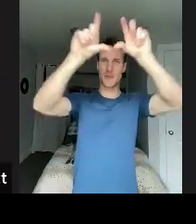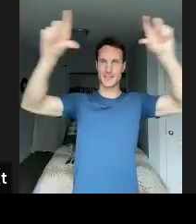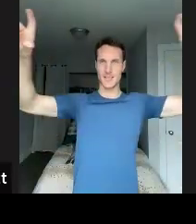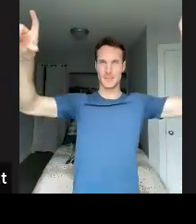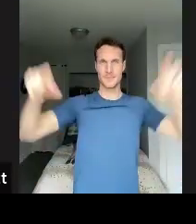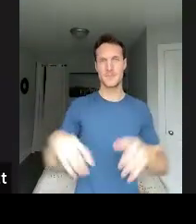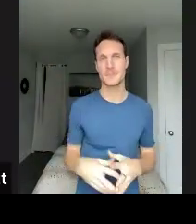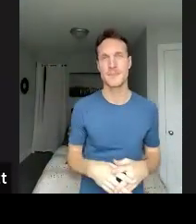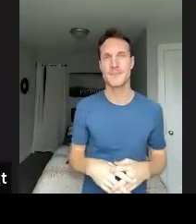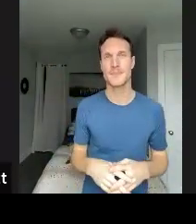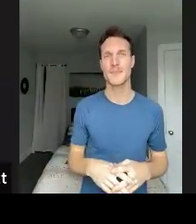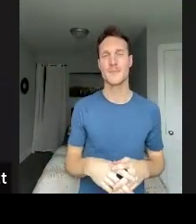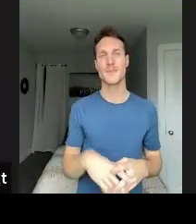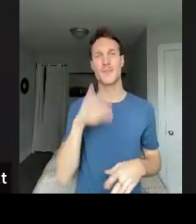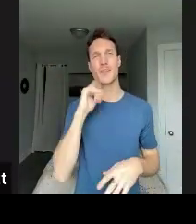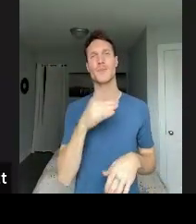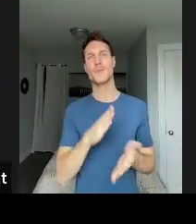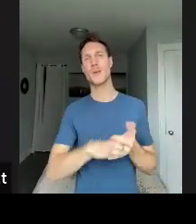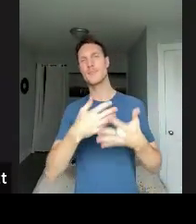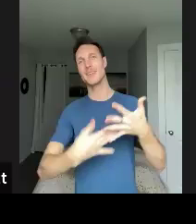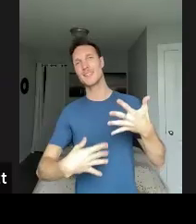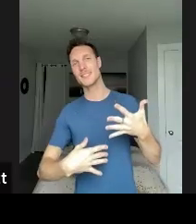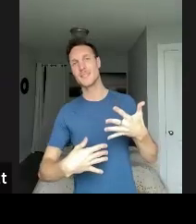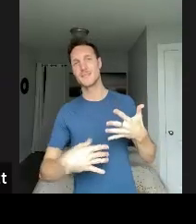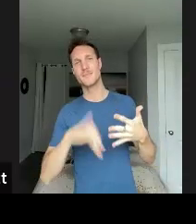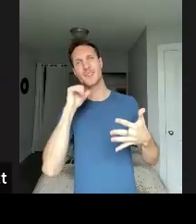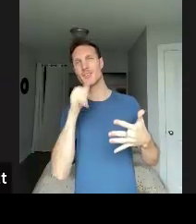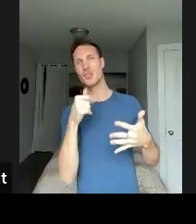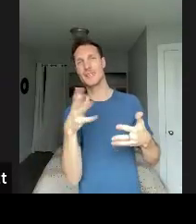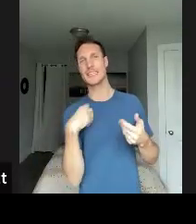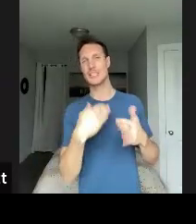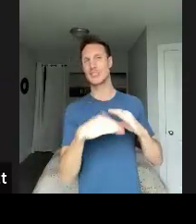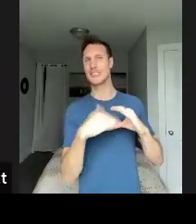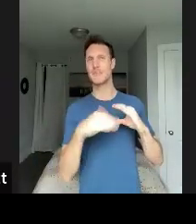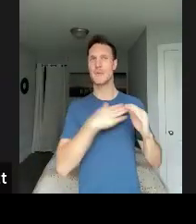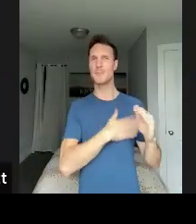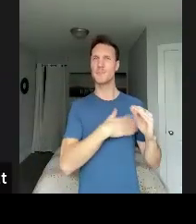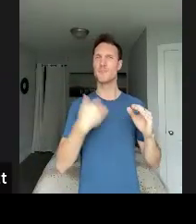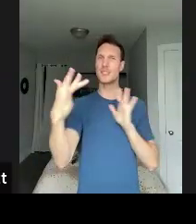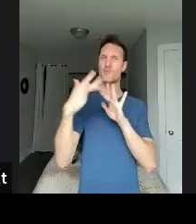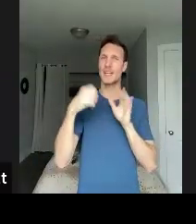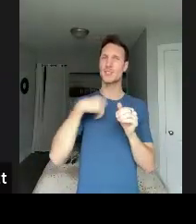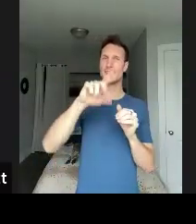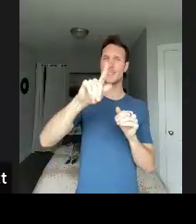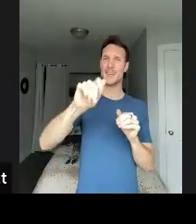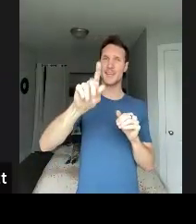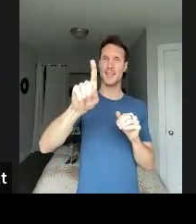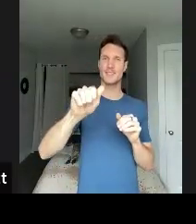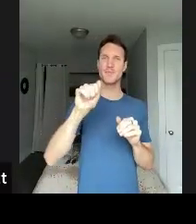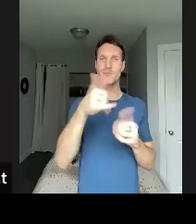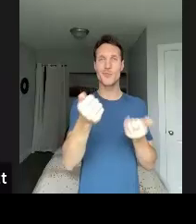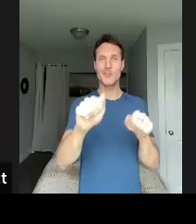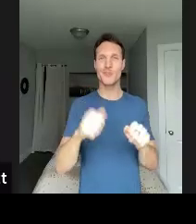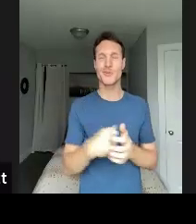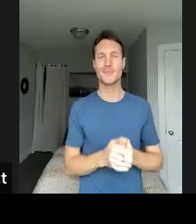email if you're on the listserv. If you don't get those emails, please reach out to KDAD's so that you can